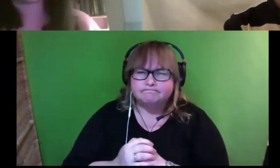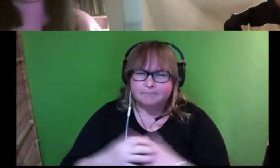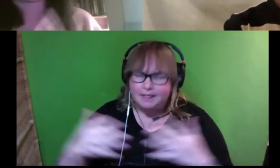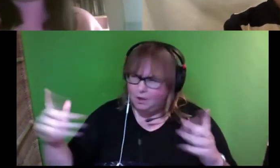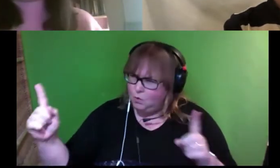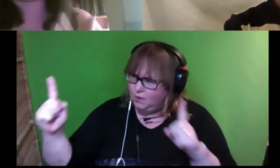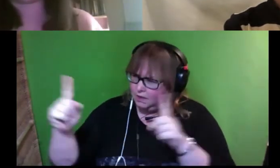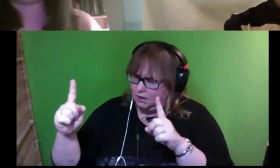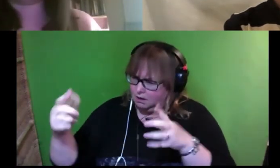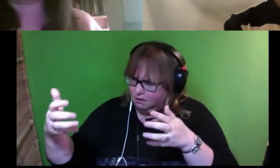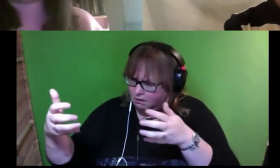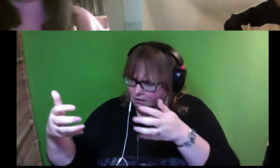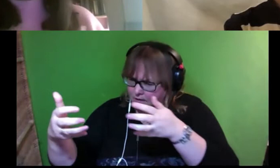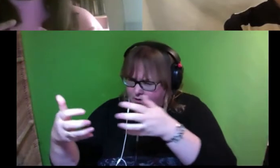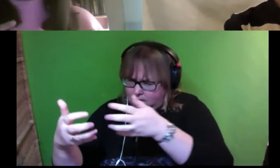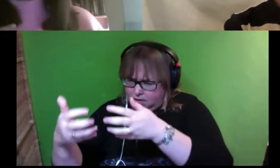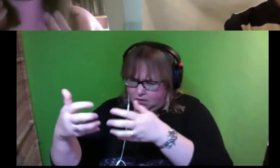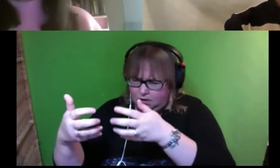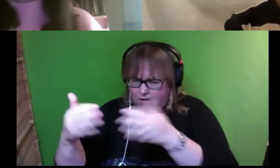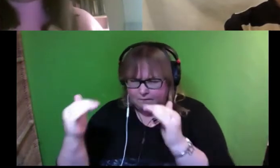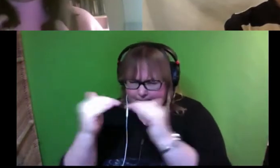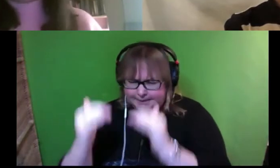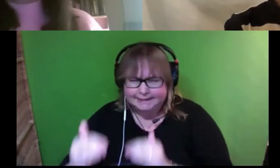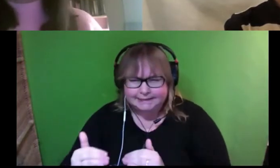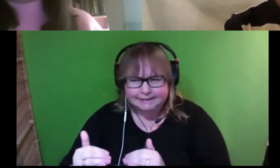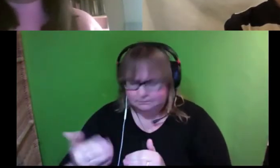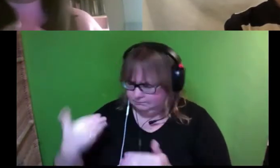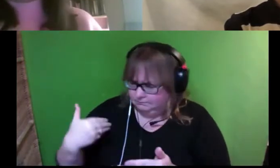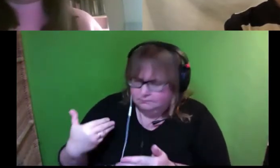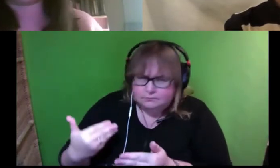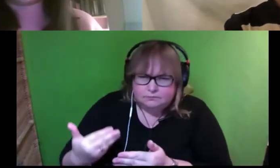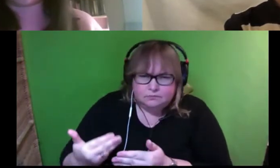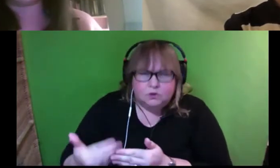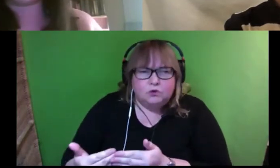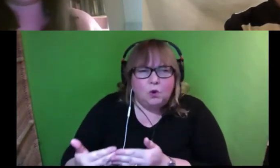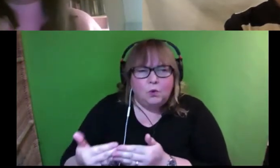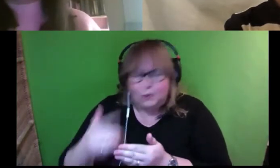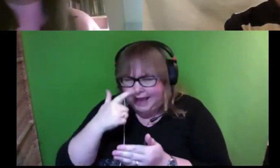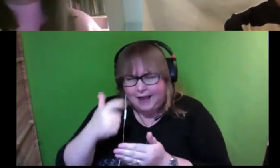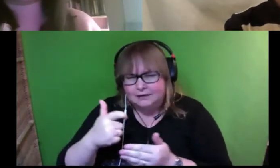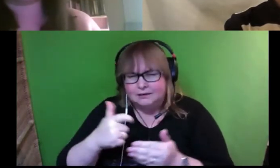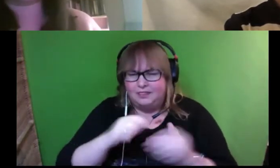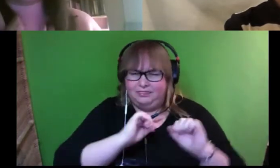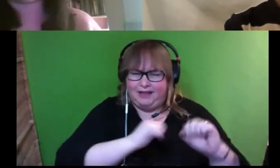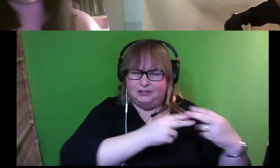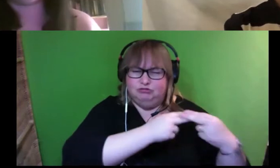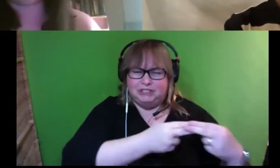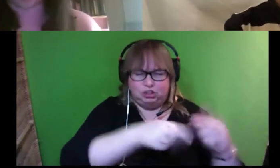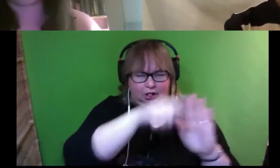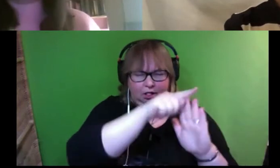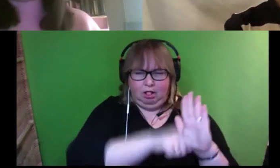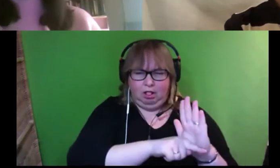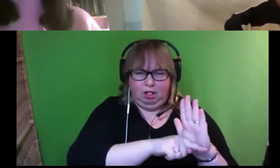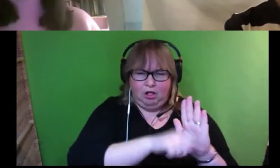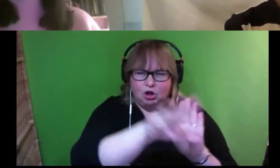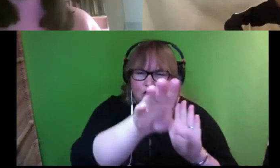other over the past few months to help us towards expanding what curating can be, and towards our very